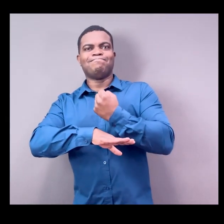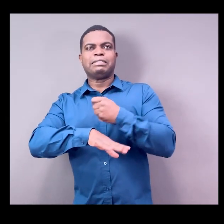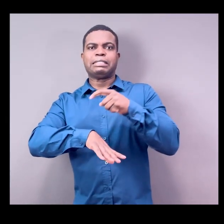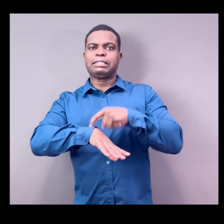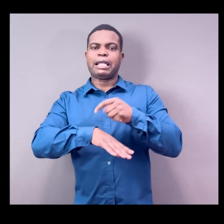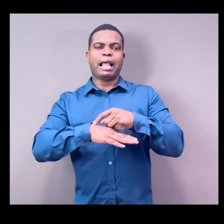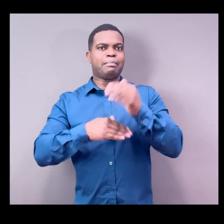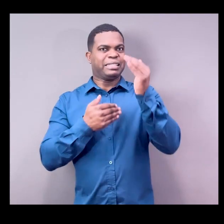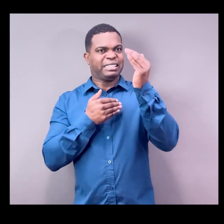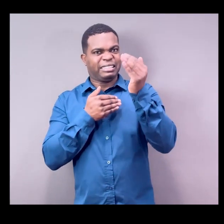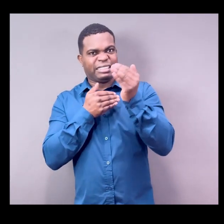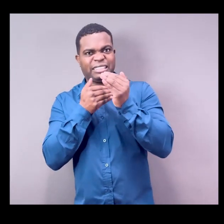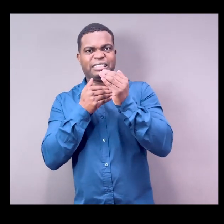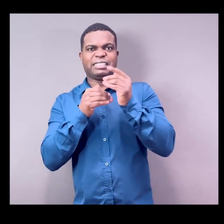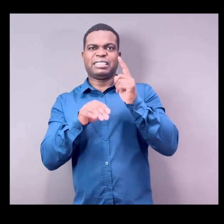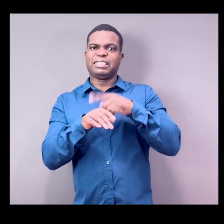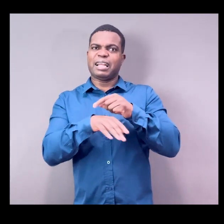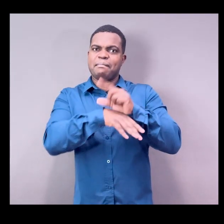It could be time constraint.